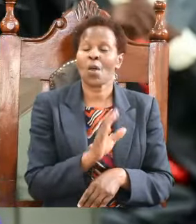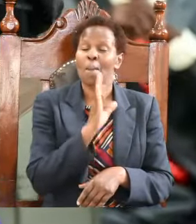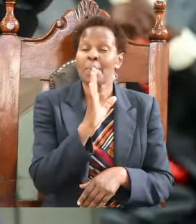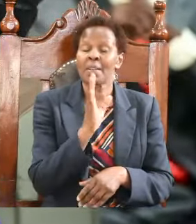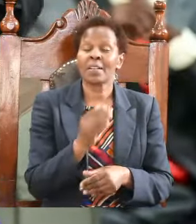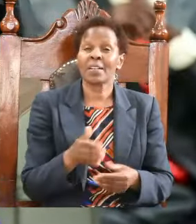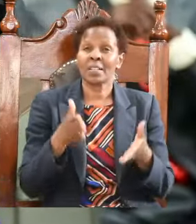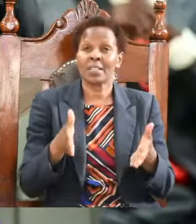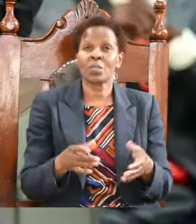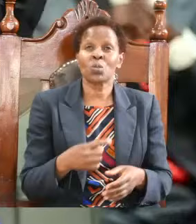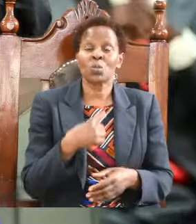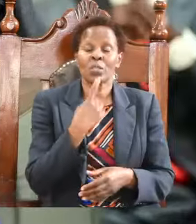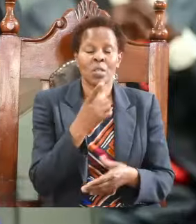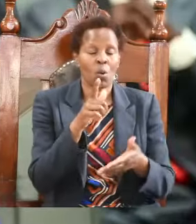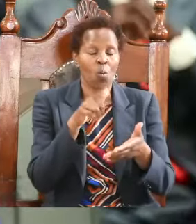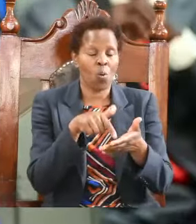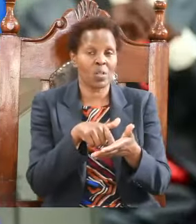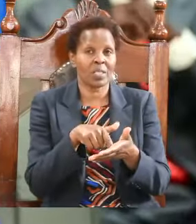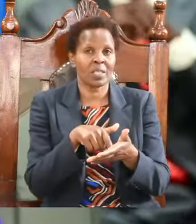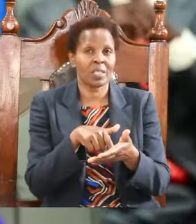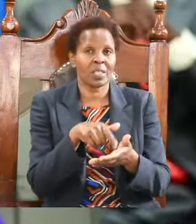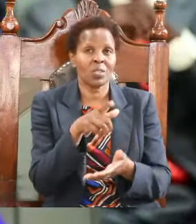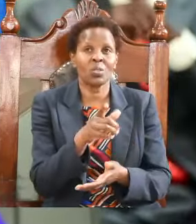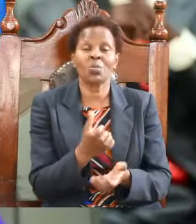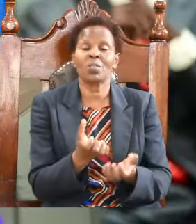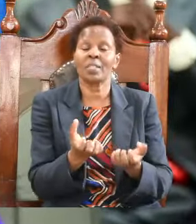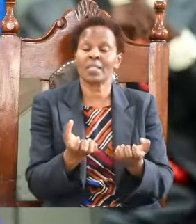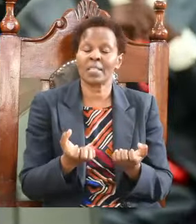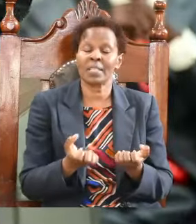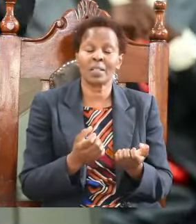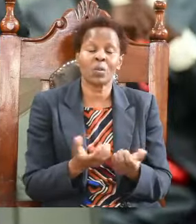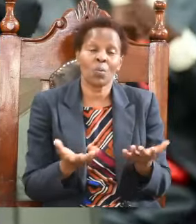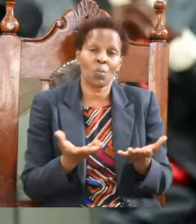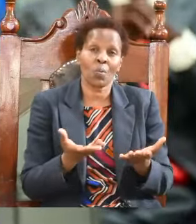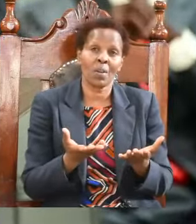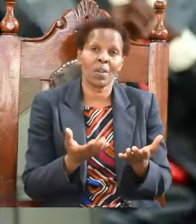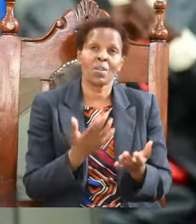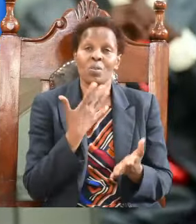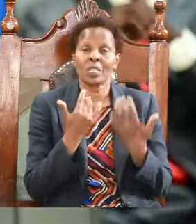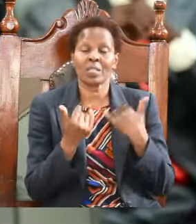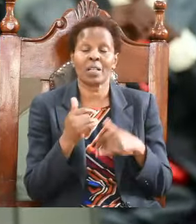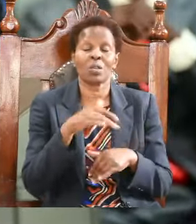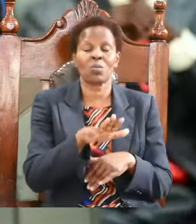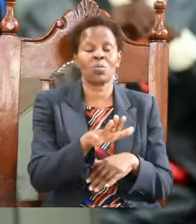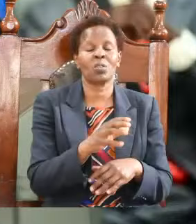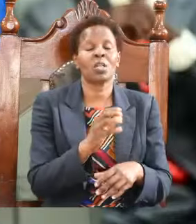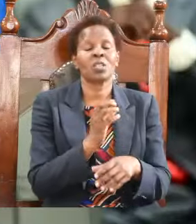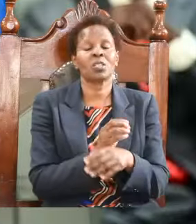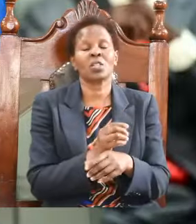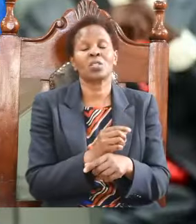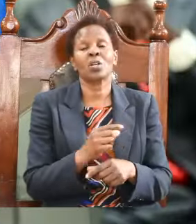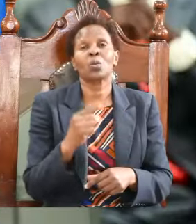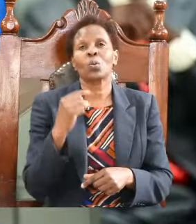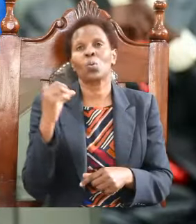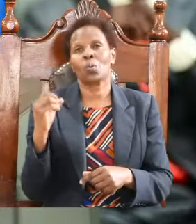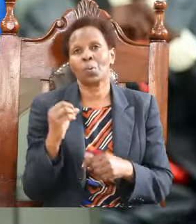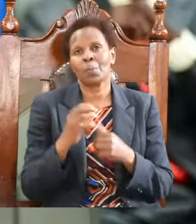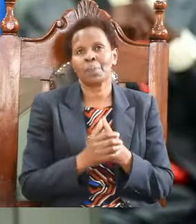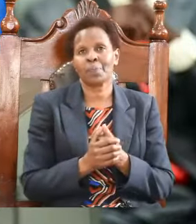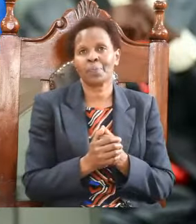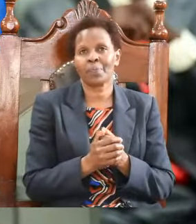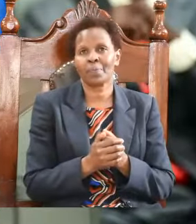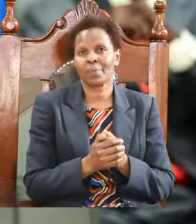say what you want the church, where the church, you want the church to go, because you are shareholder and you